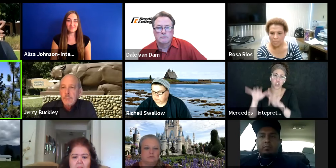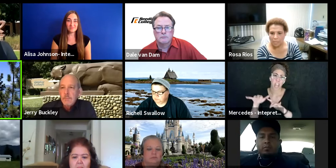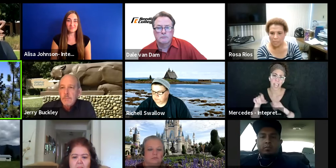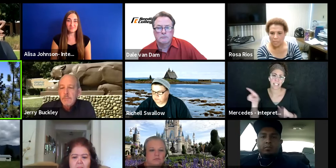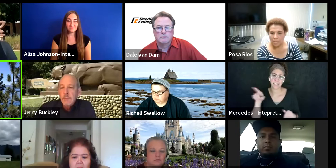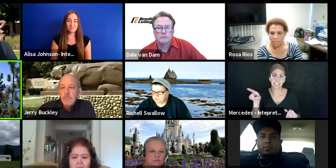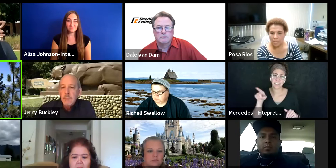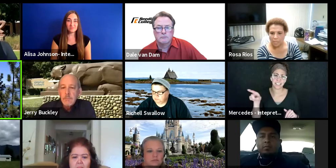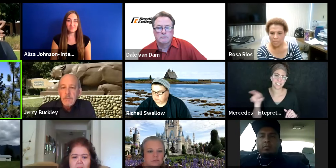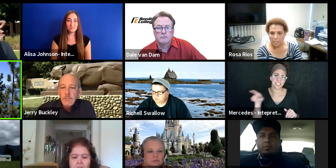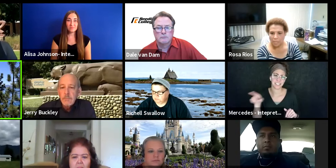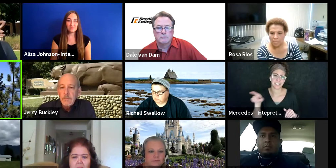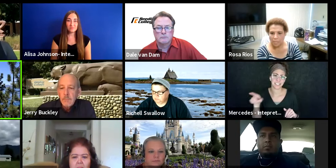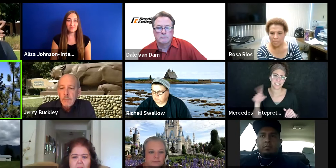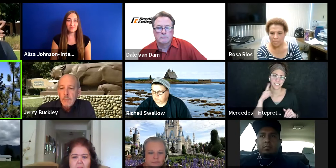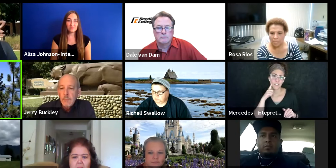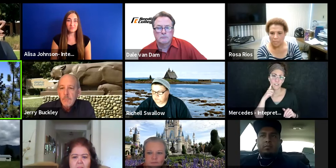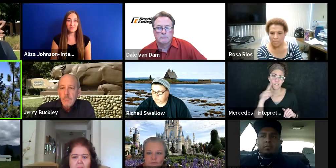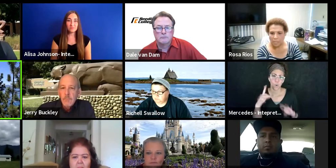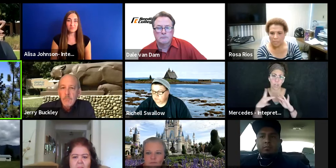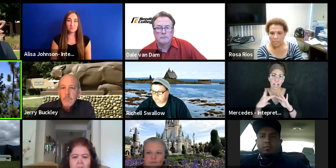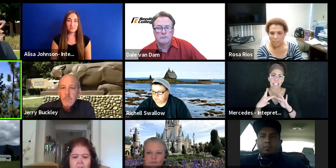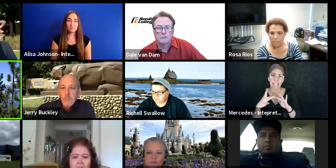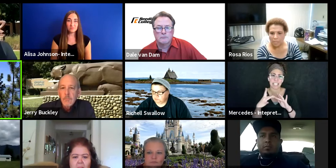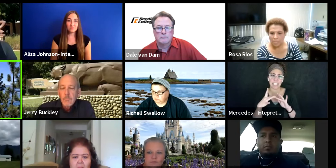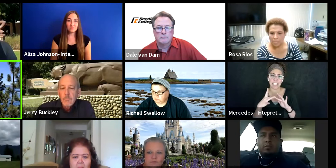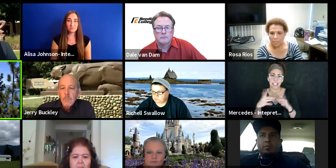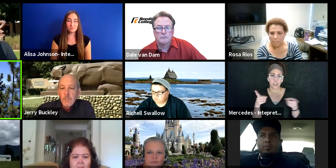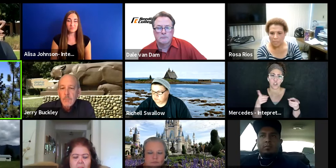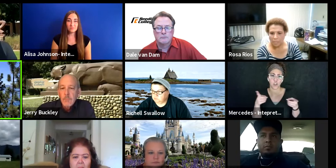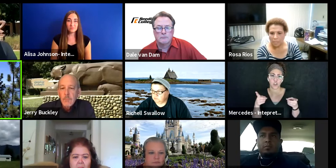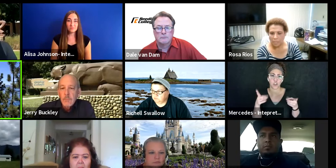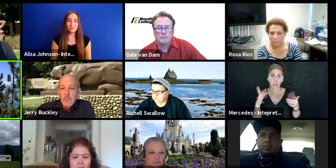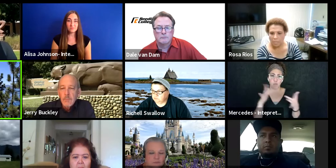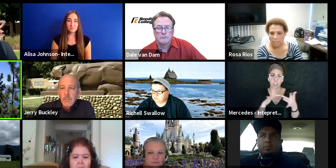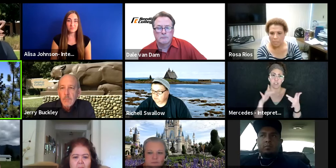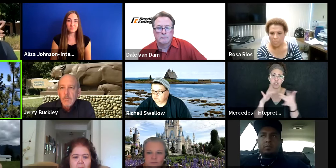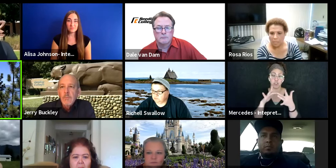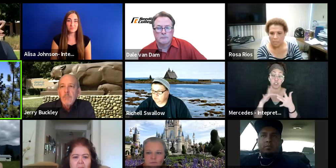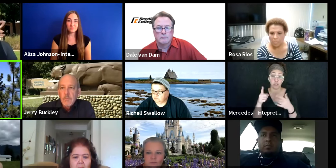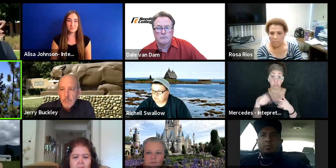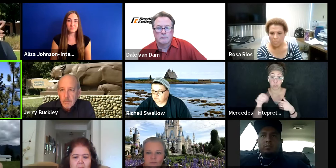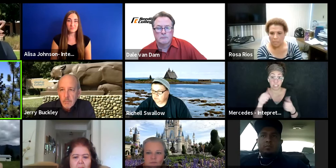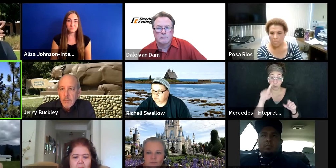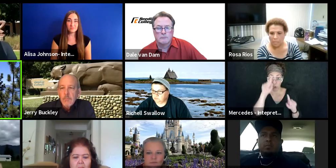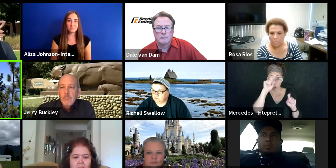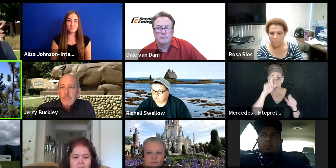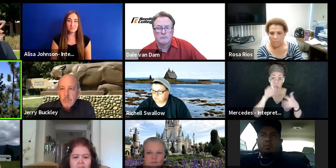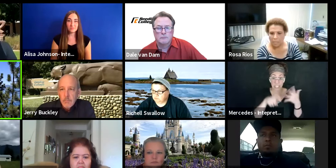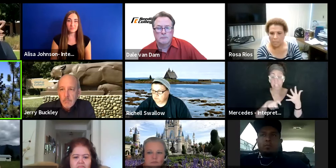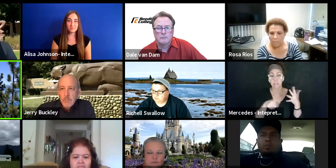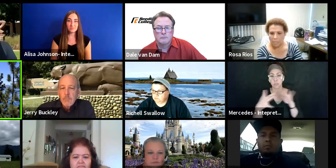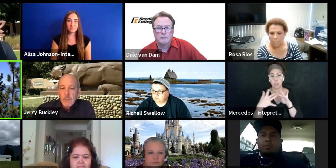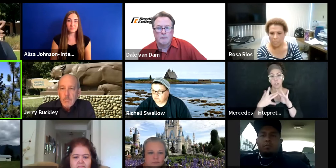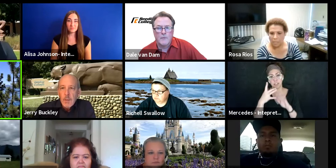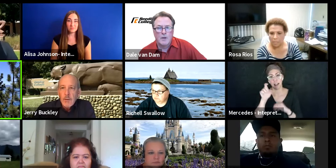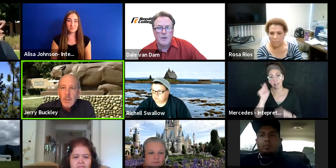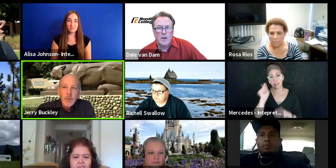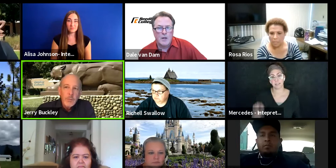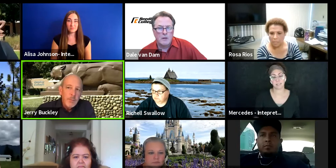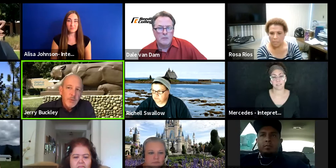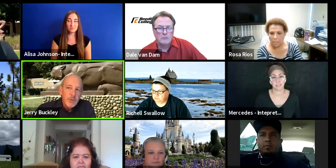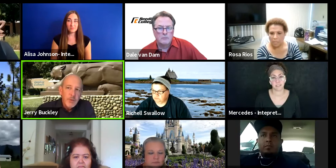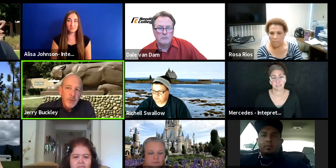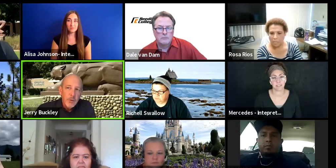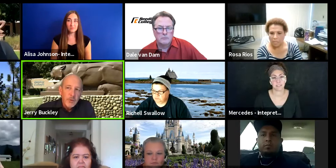terms of getting in touch with the Director of Outreach. And if students have questions or they have needs, then definitely can reach out to them. And